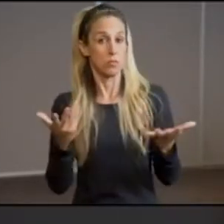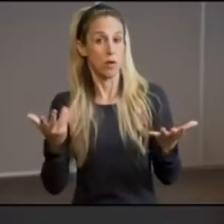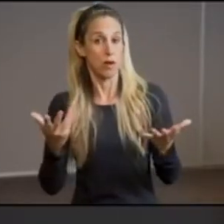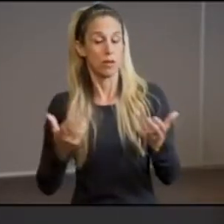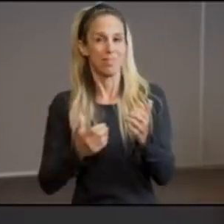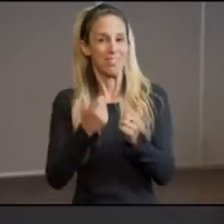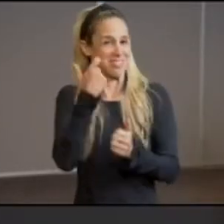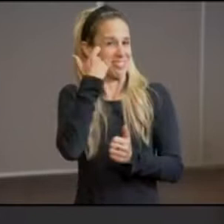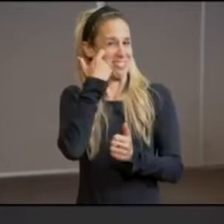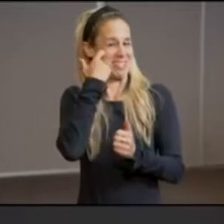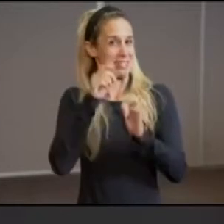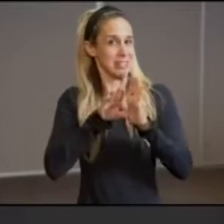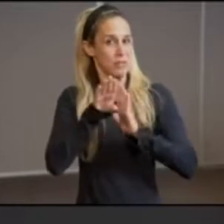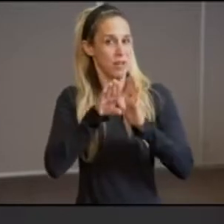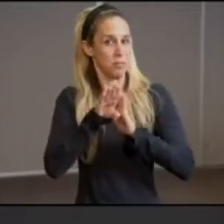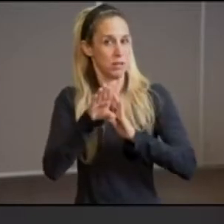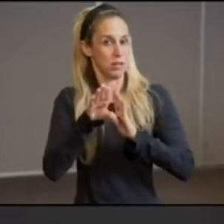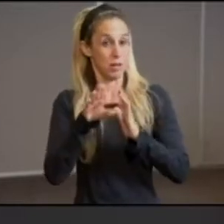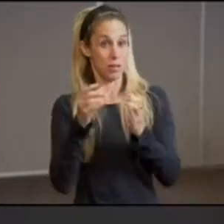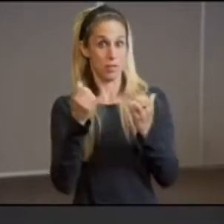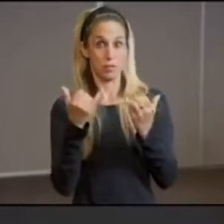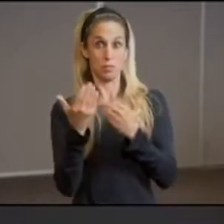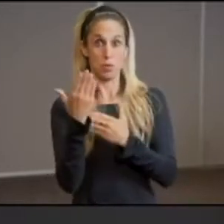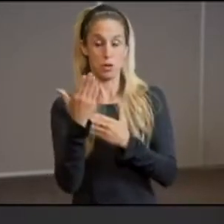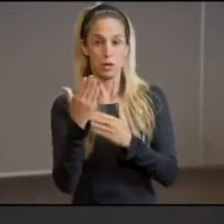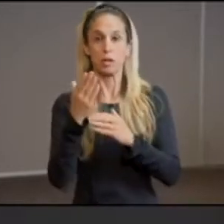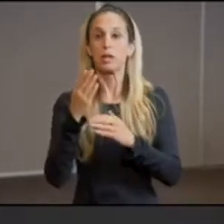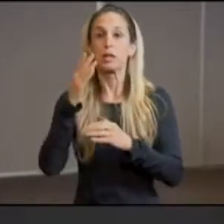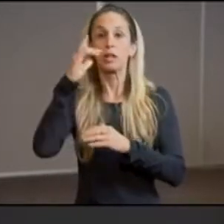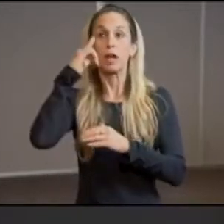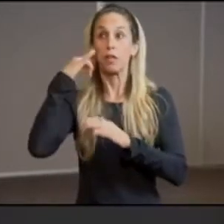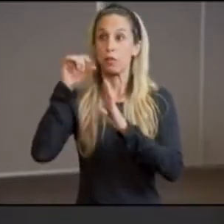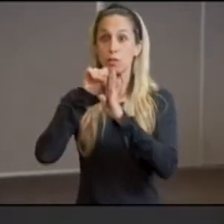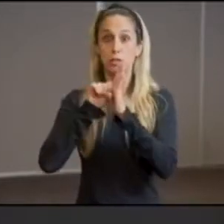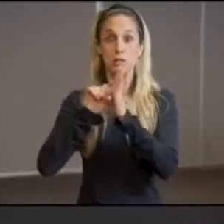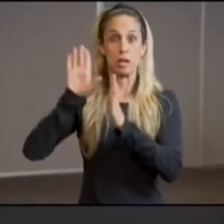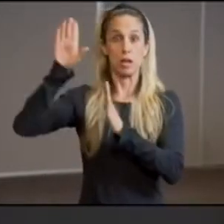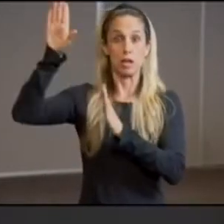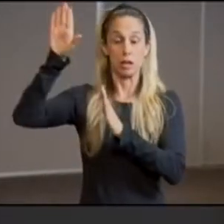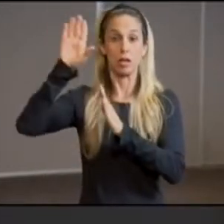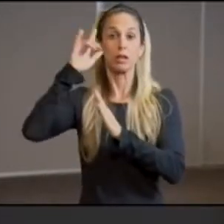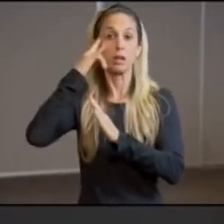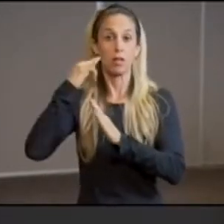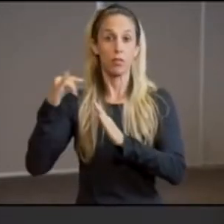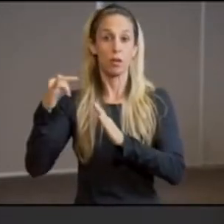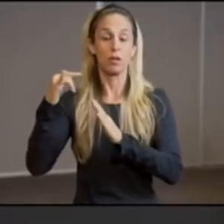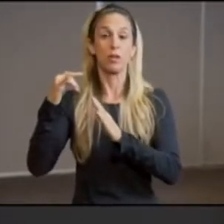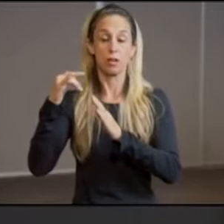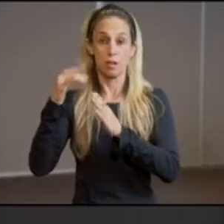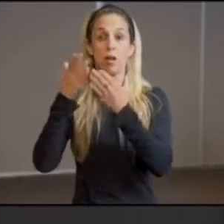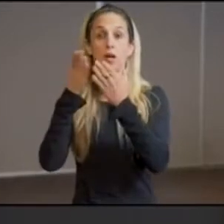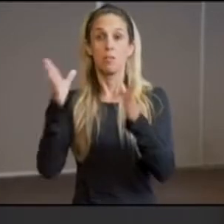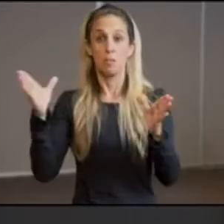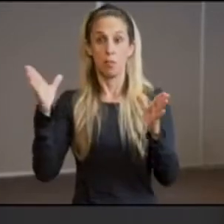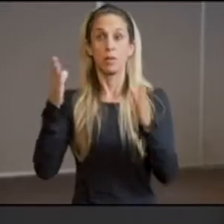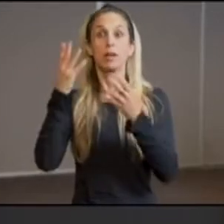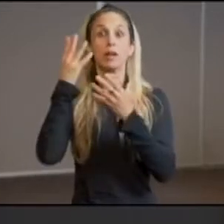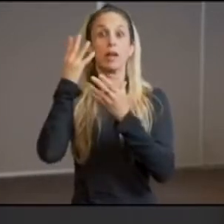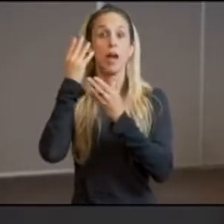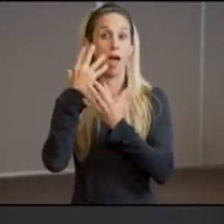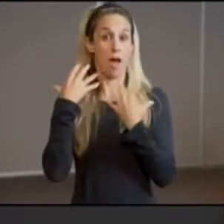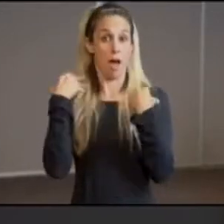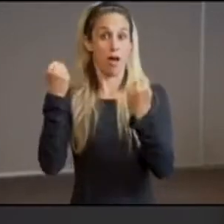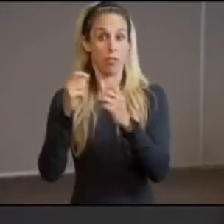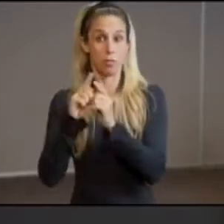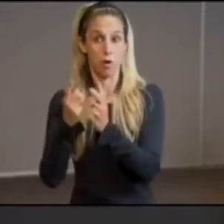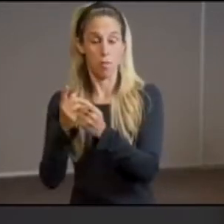most recent development of today, where the state of California, the California Department of Public Health, approved